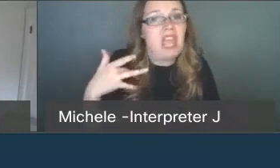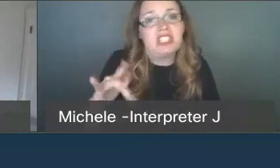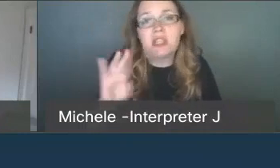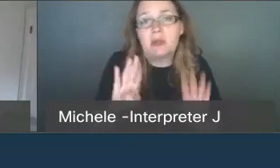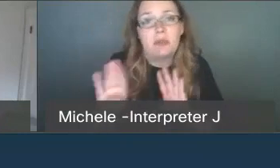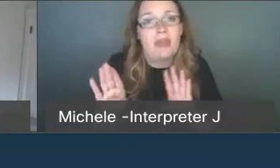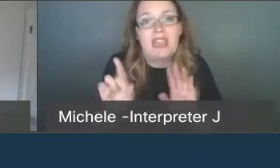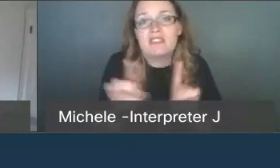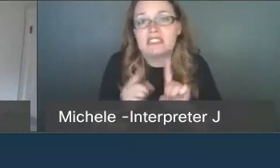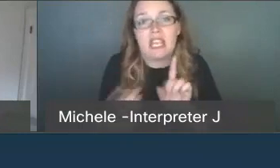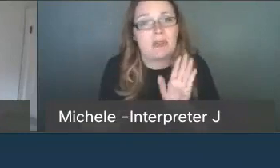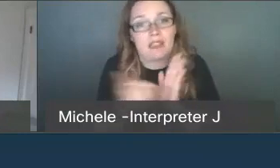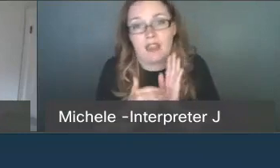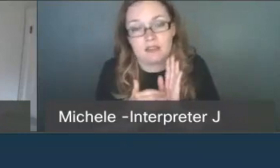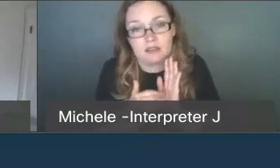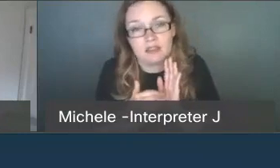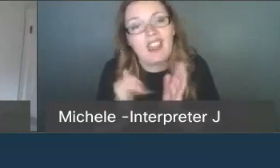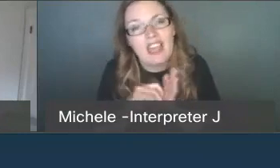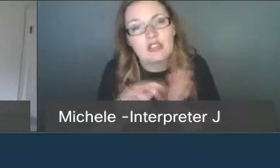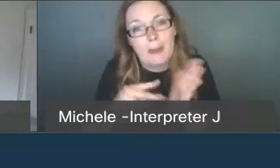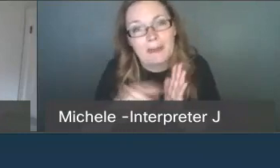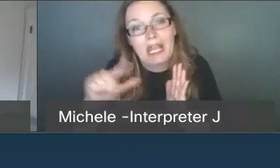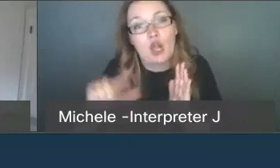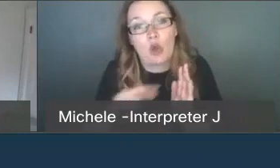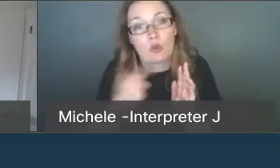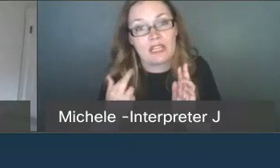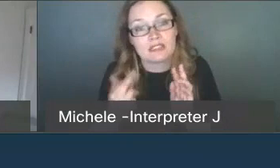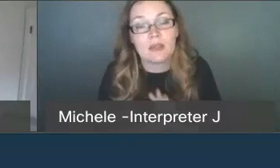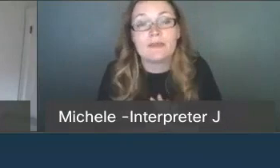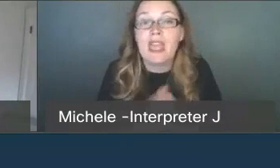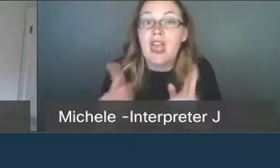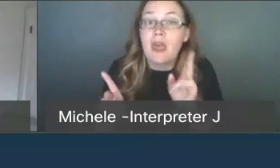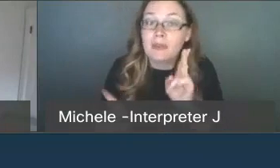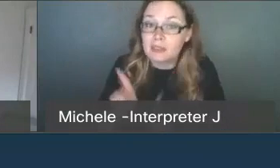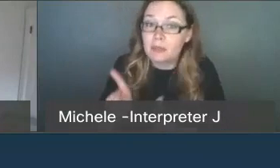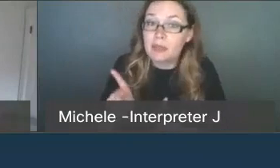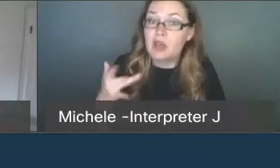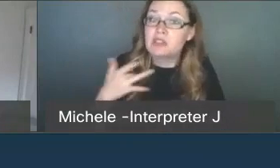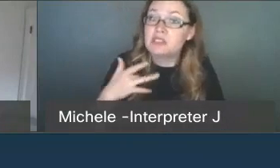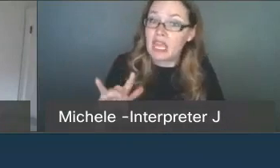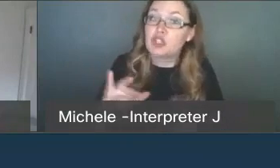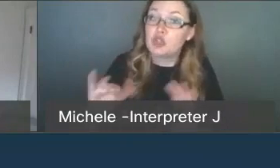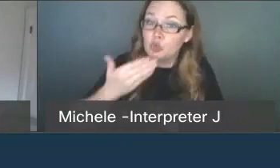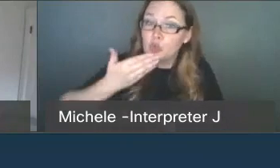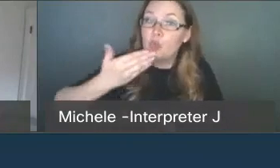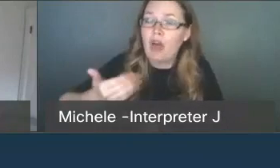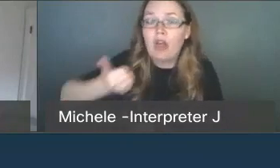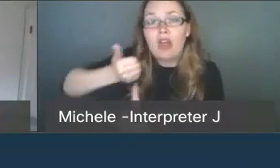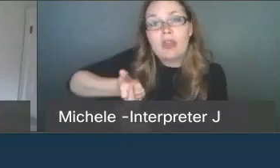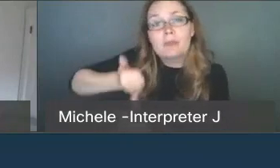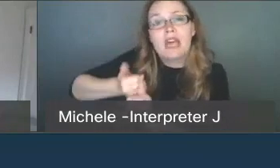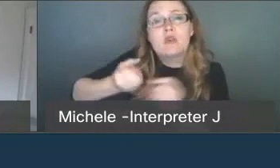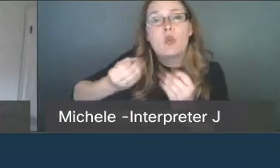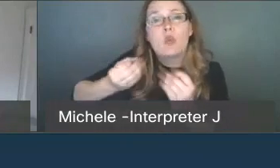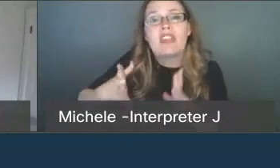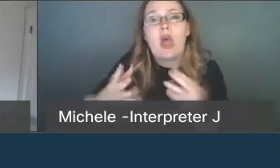literally what it means. So that also means that they probably will do very well on their own without any additional supervision